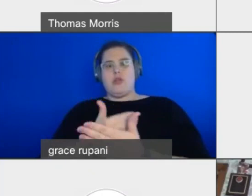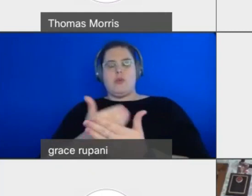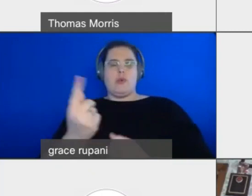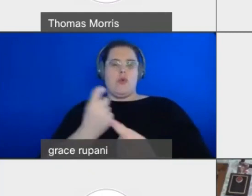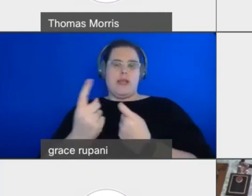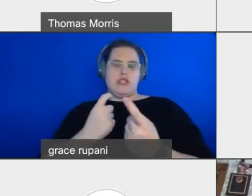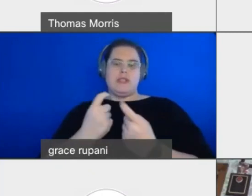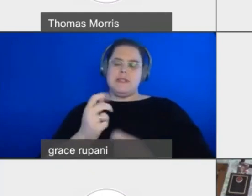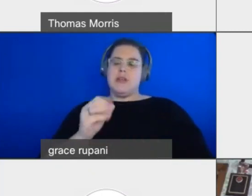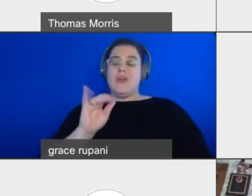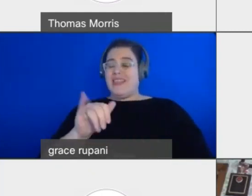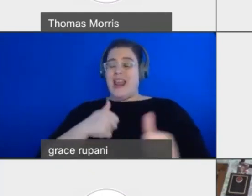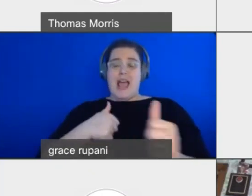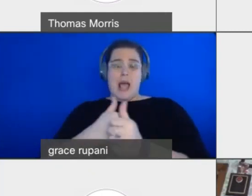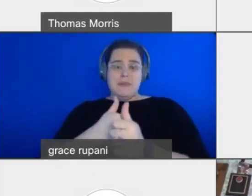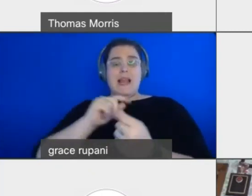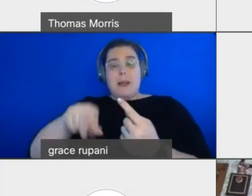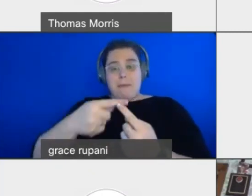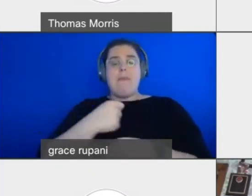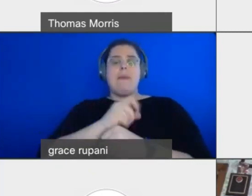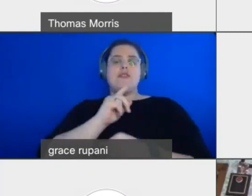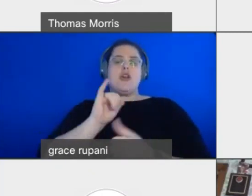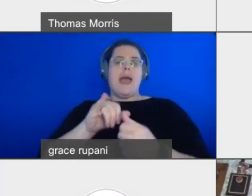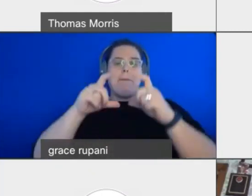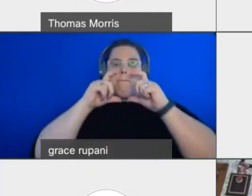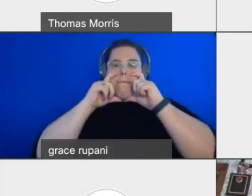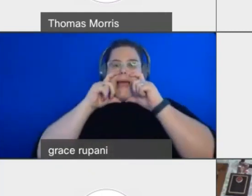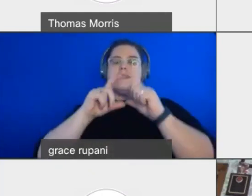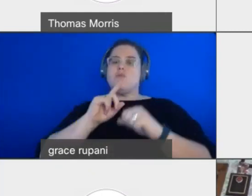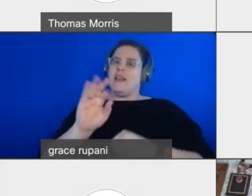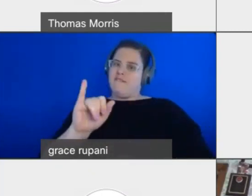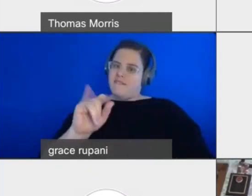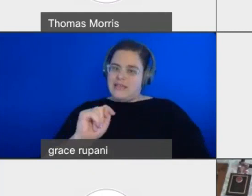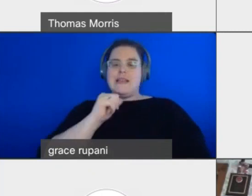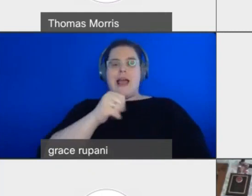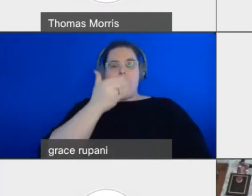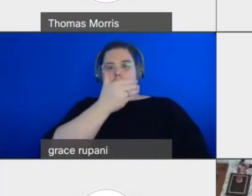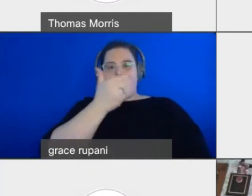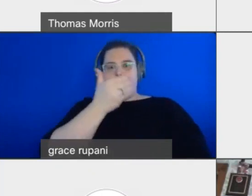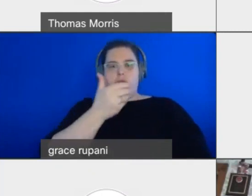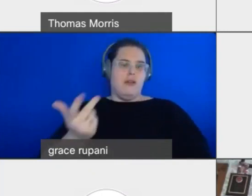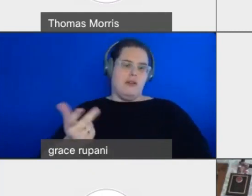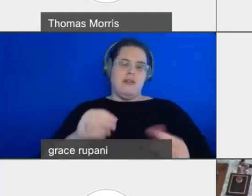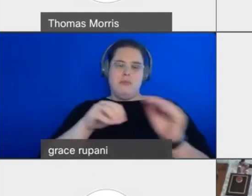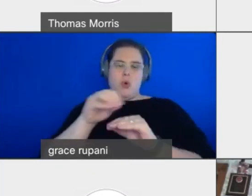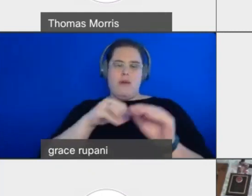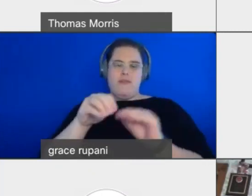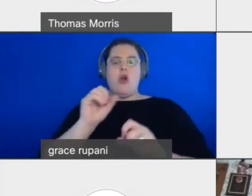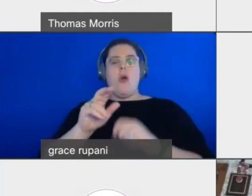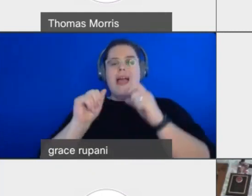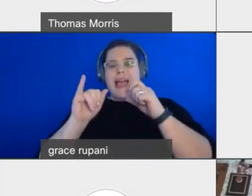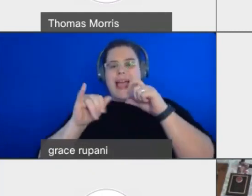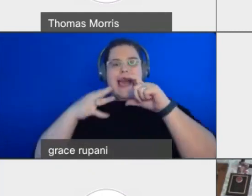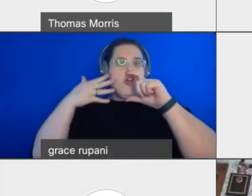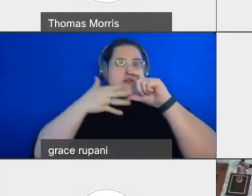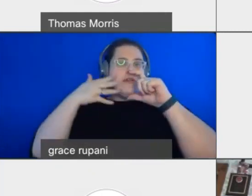about making sure your mask fits, and CDC providing some strategies that they found through research that could